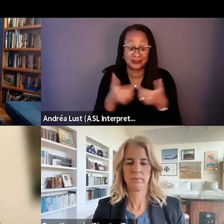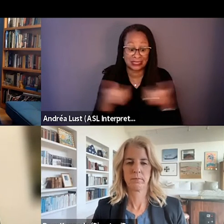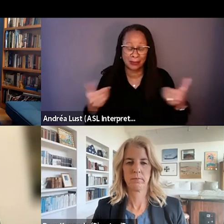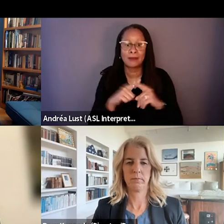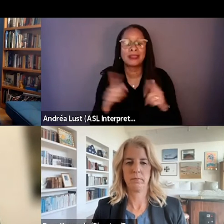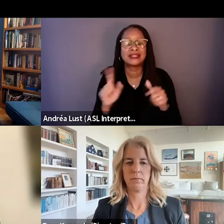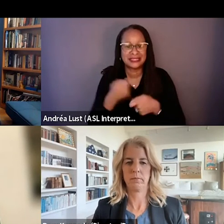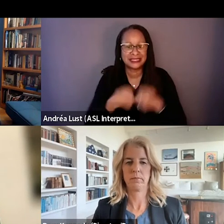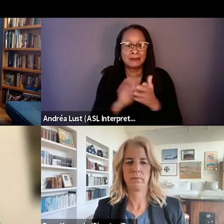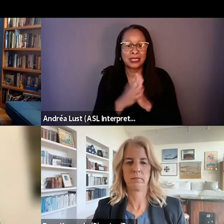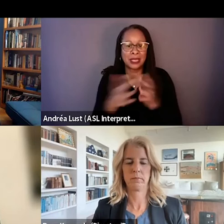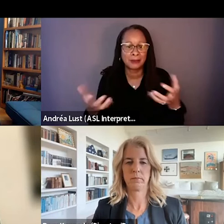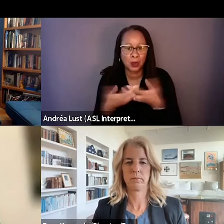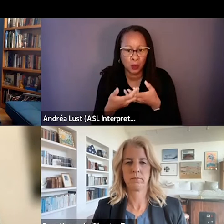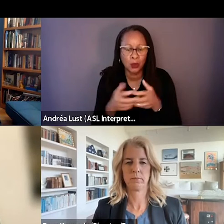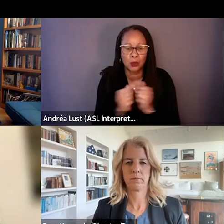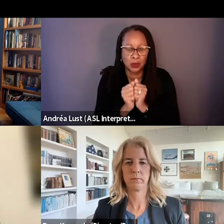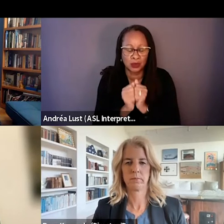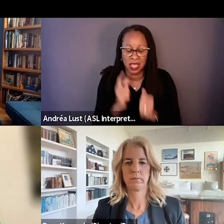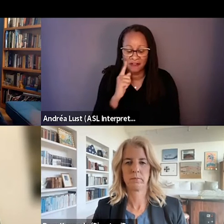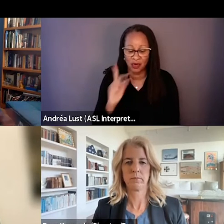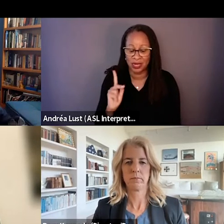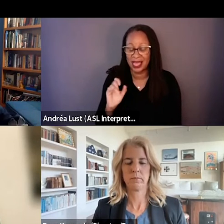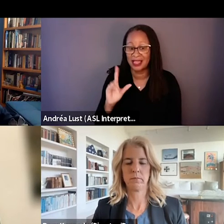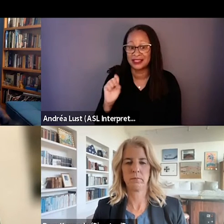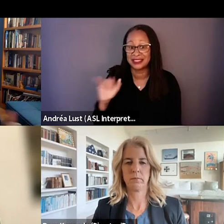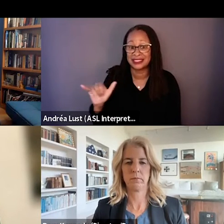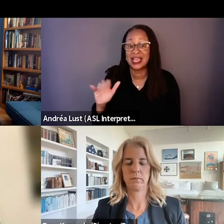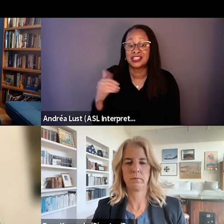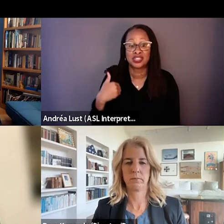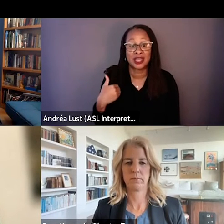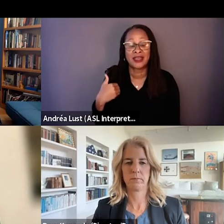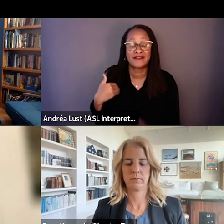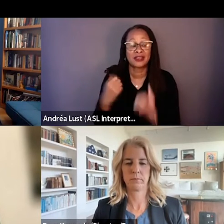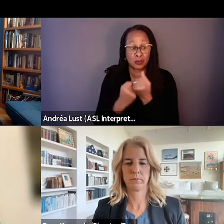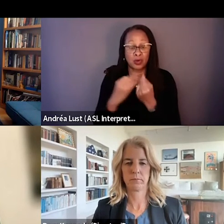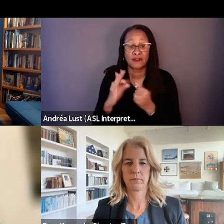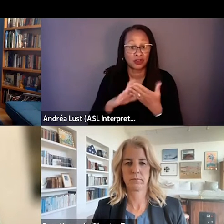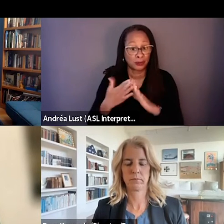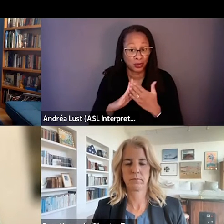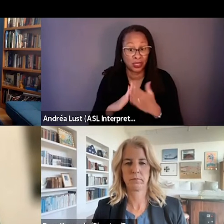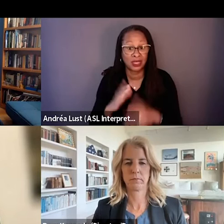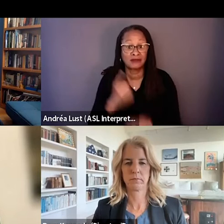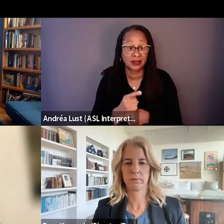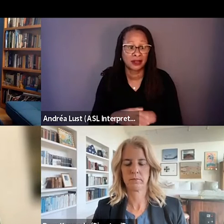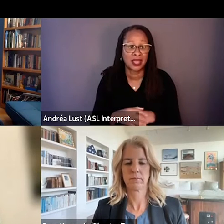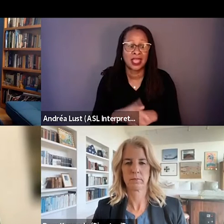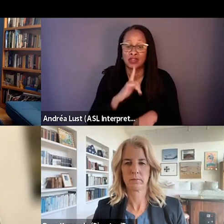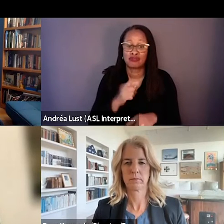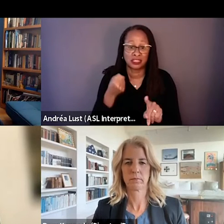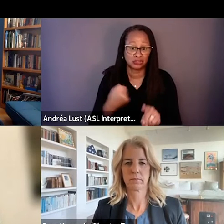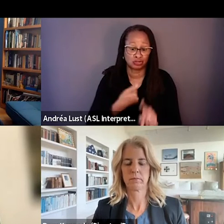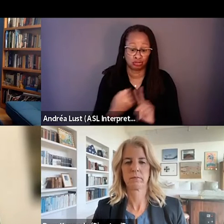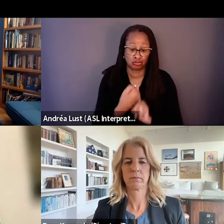closer. And for Kelsey, she said she had the support of a close-knit community. It really struck me